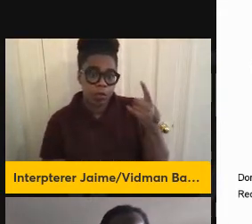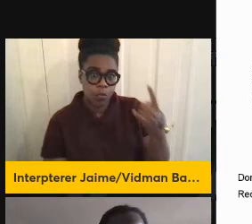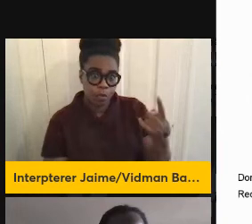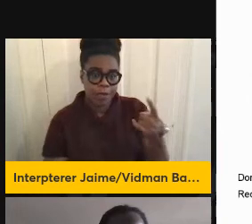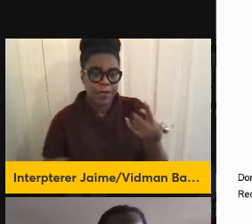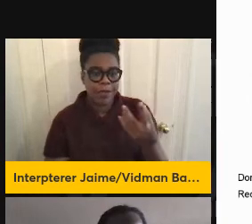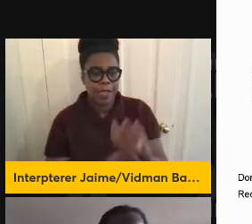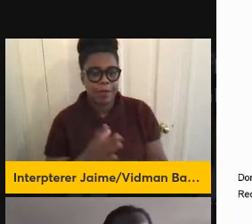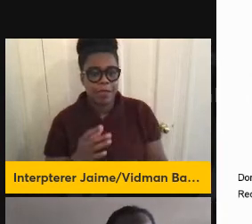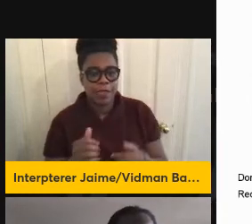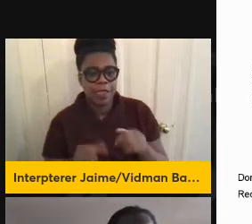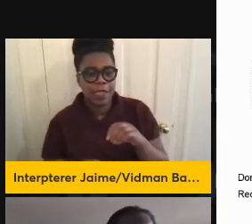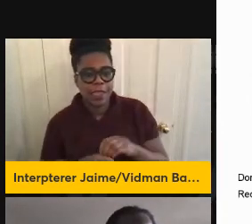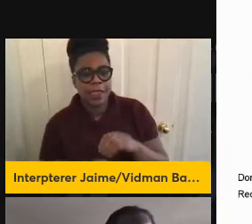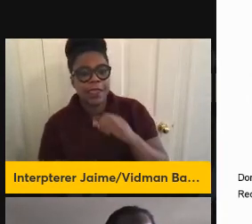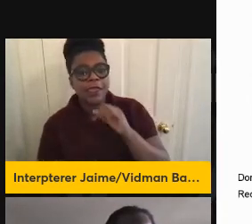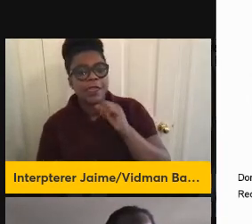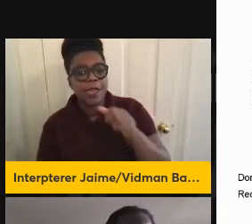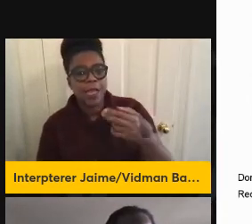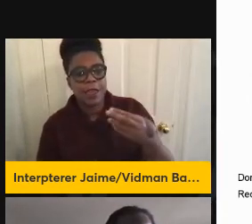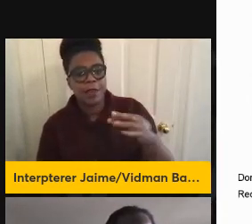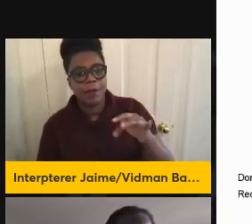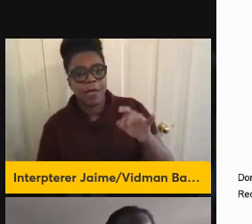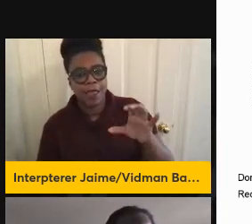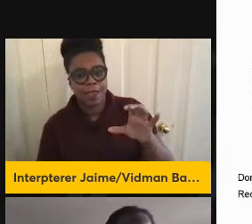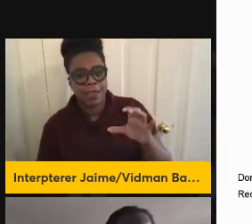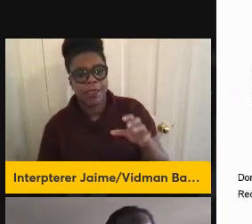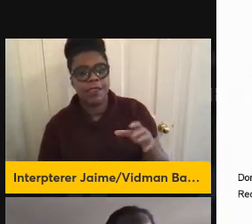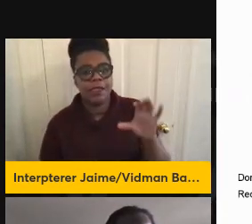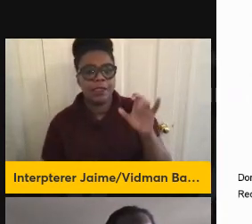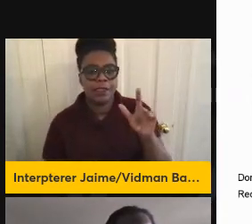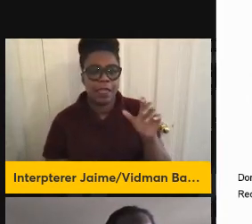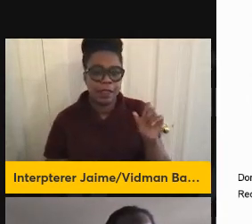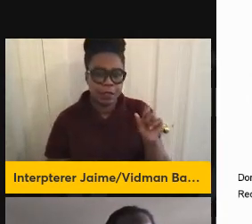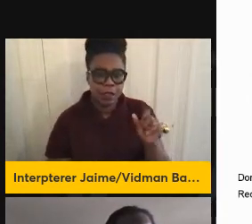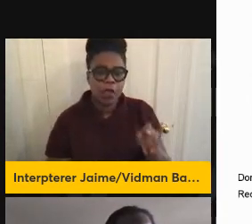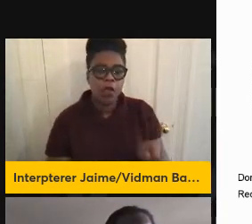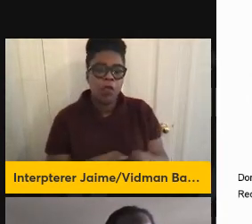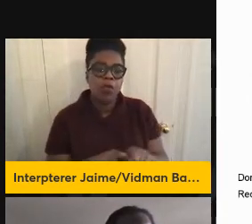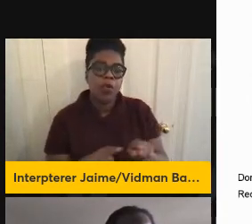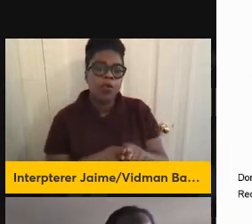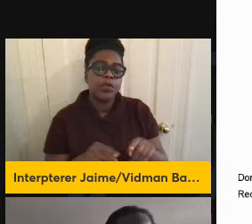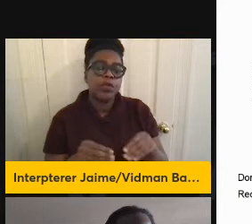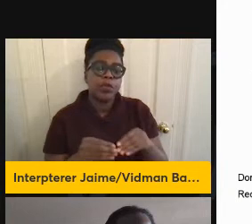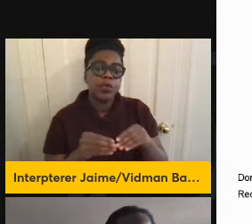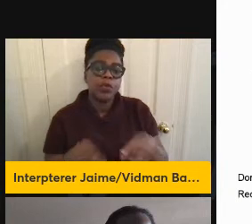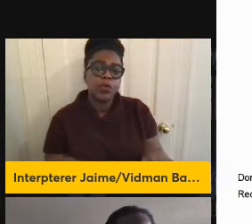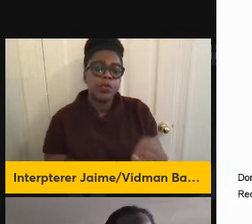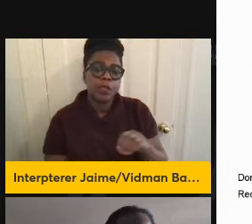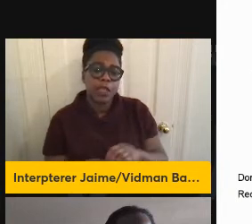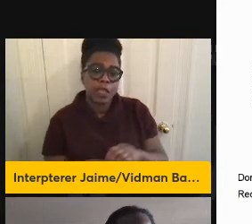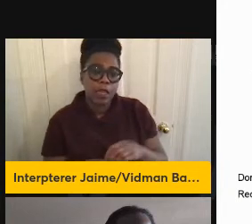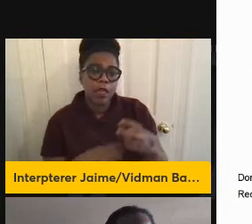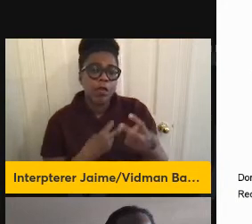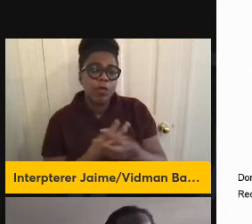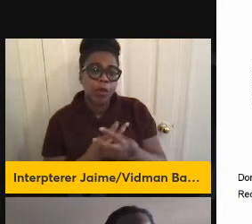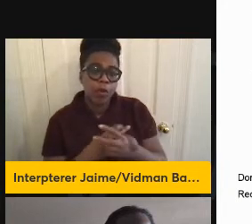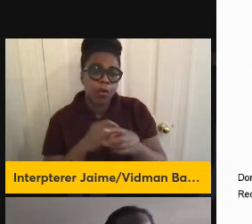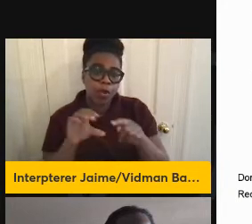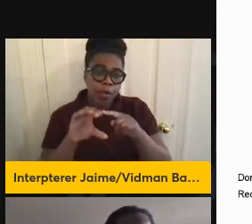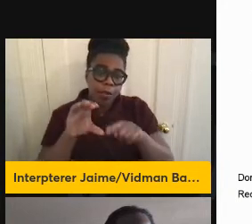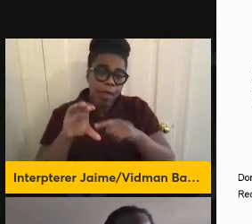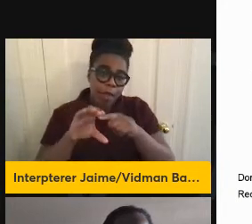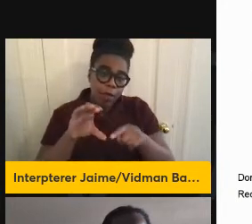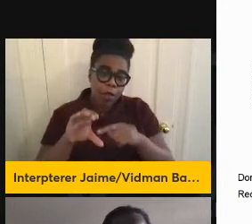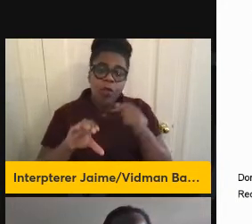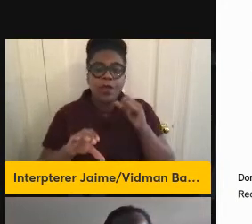cells. And we also lose that decrease in ASCs in the bone marrow when receptor 1 is absent in our